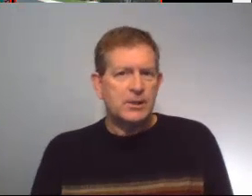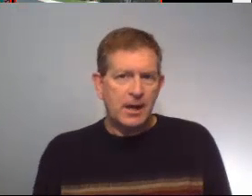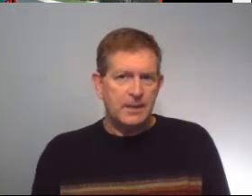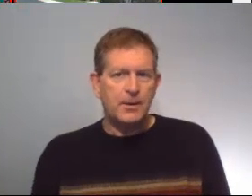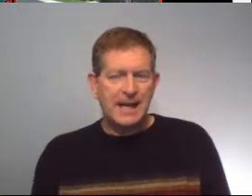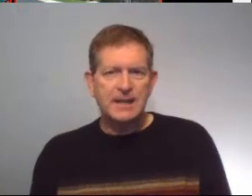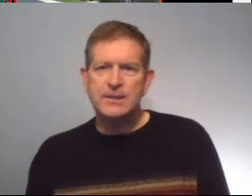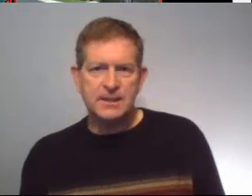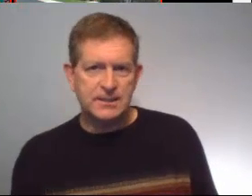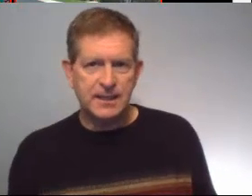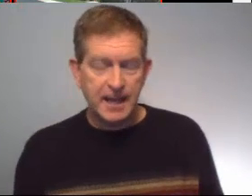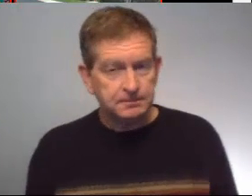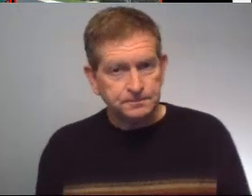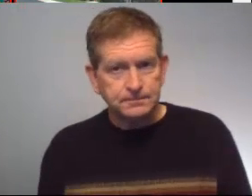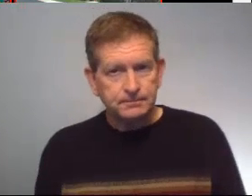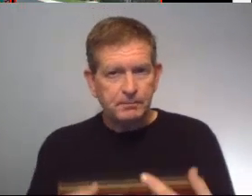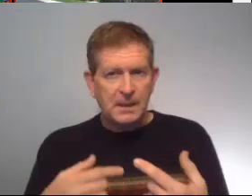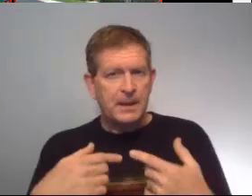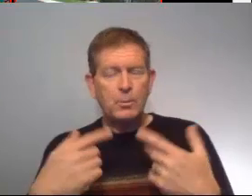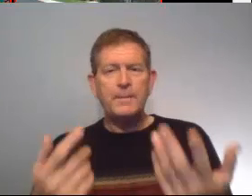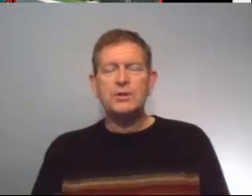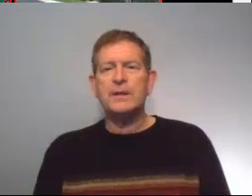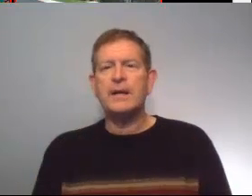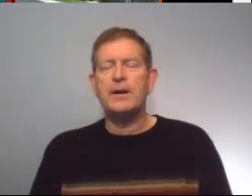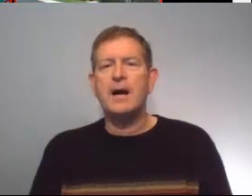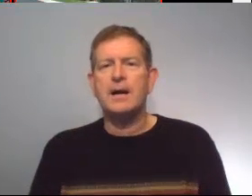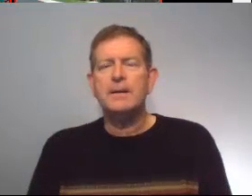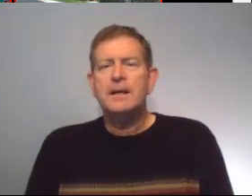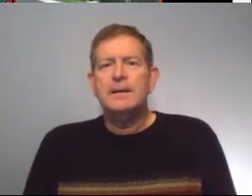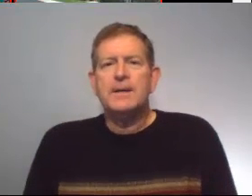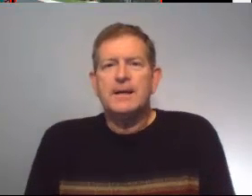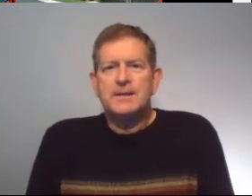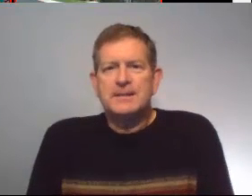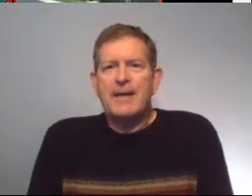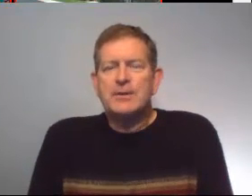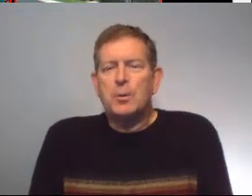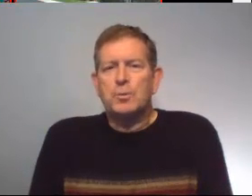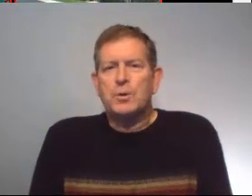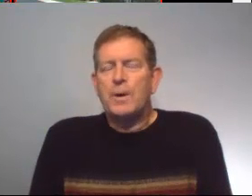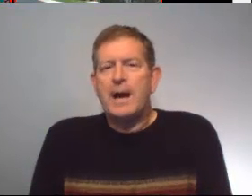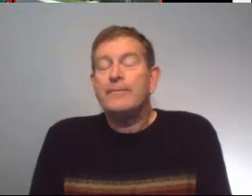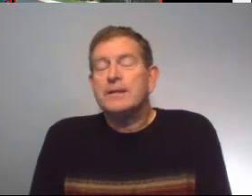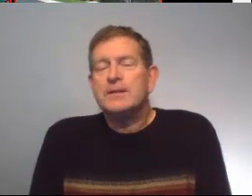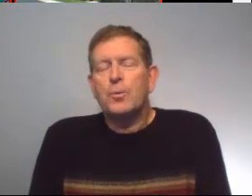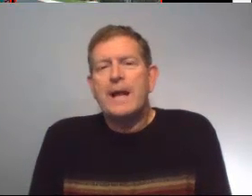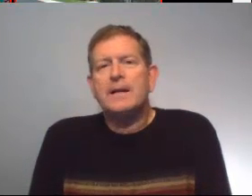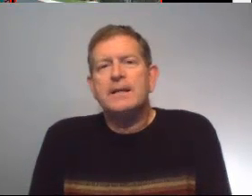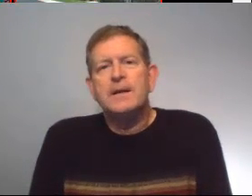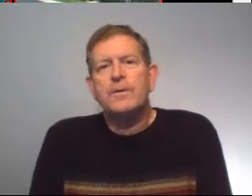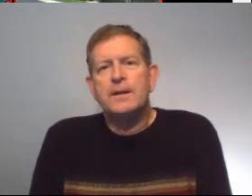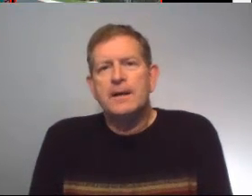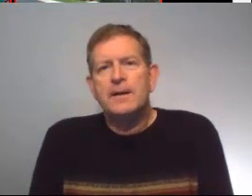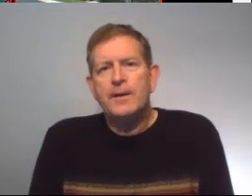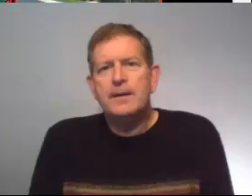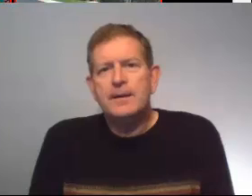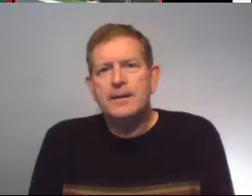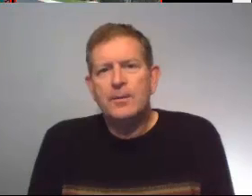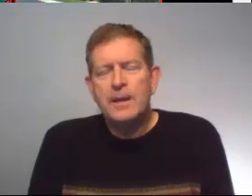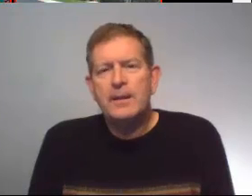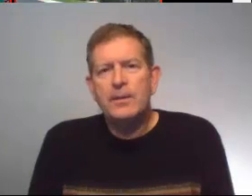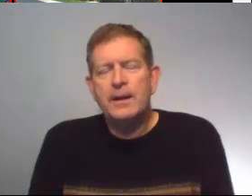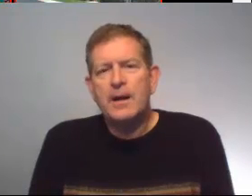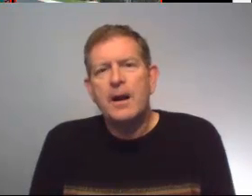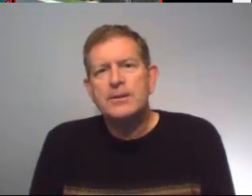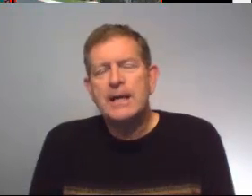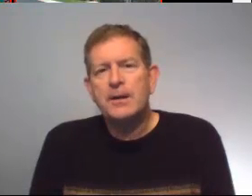issue. We're not talking about consonants today, but I will mention the letter R because it's obviously so radically different than the